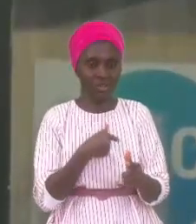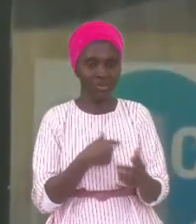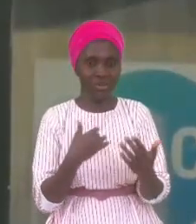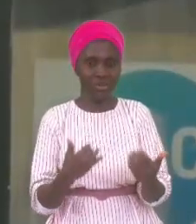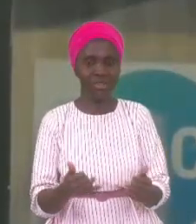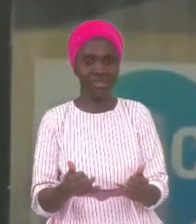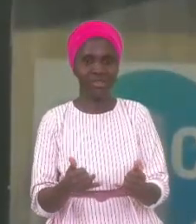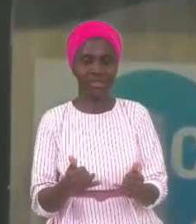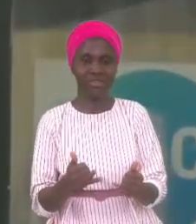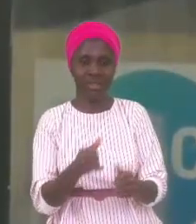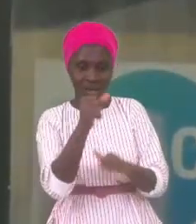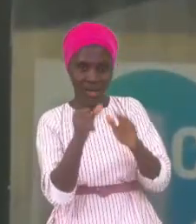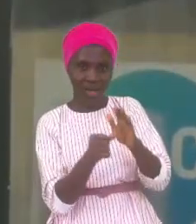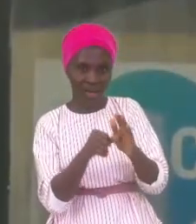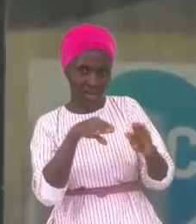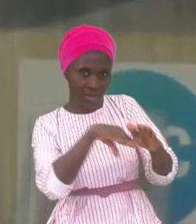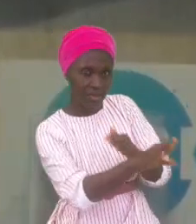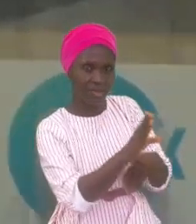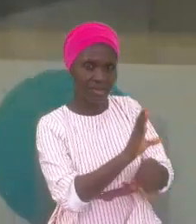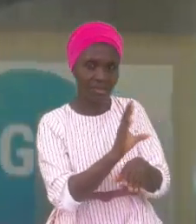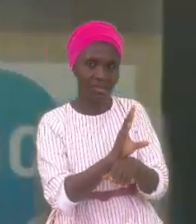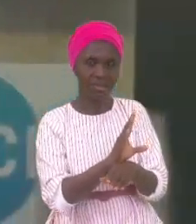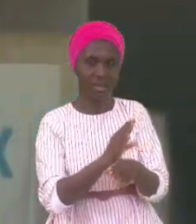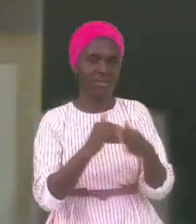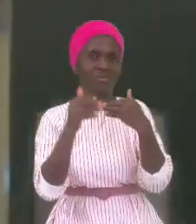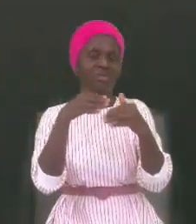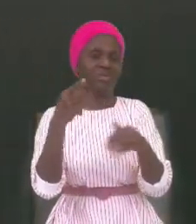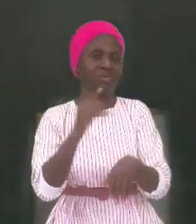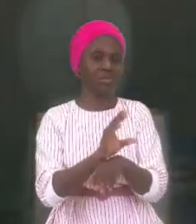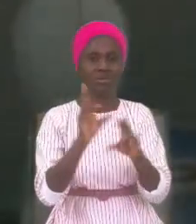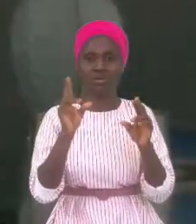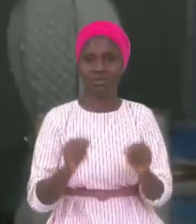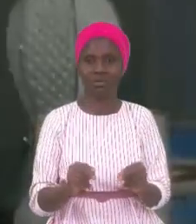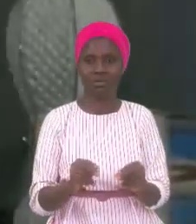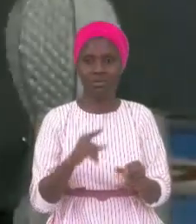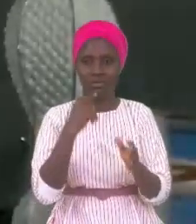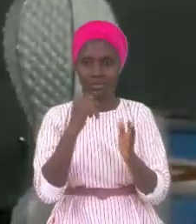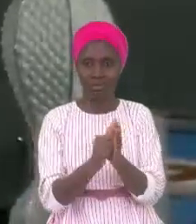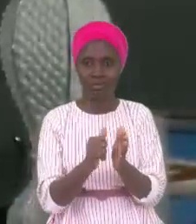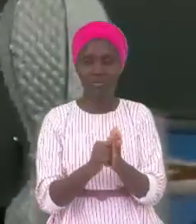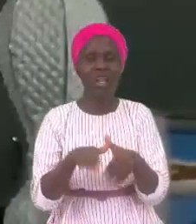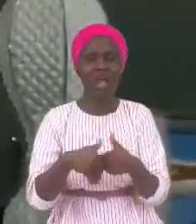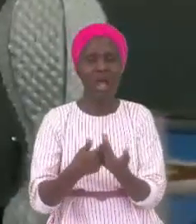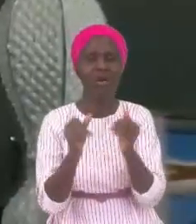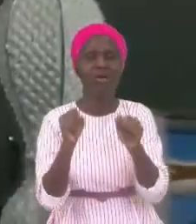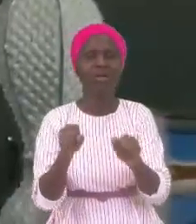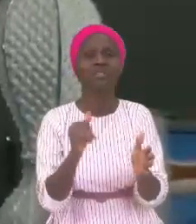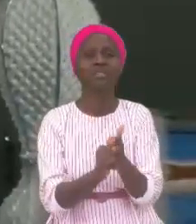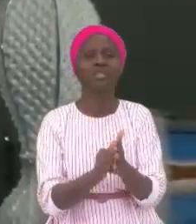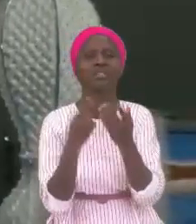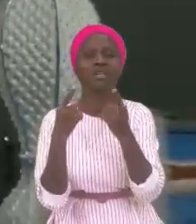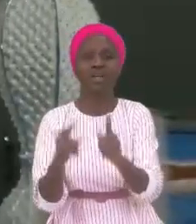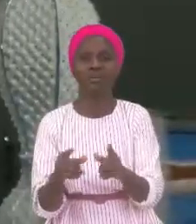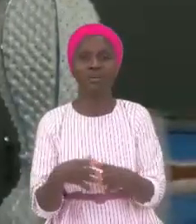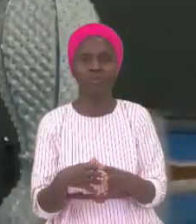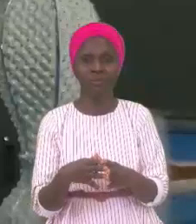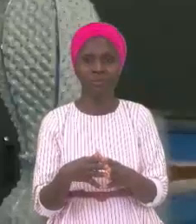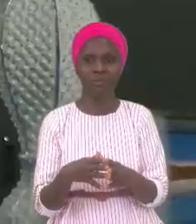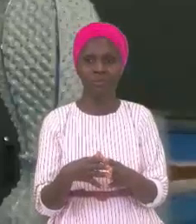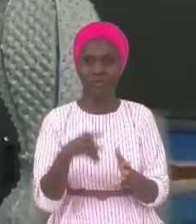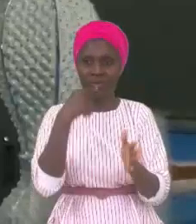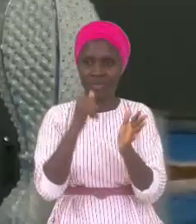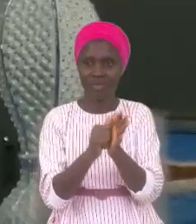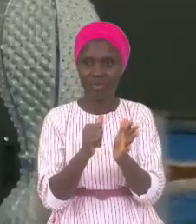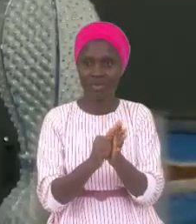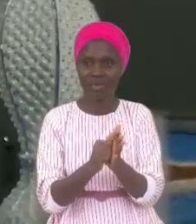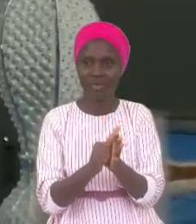come and build the church. Oh, you see, how can that happen? But that's what some people do. They say that